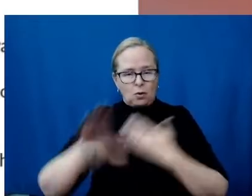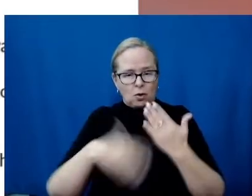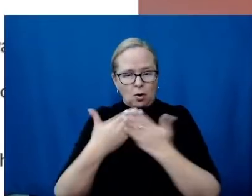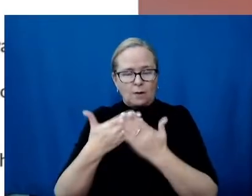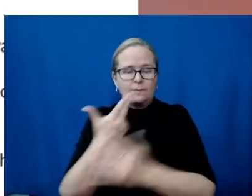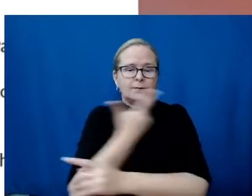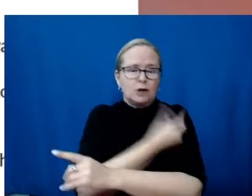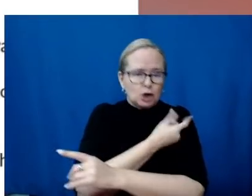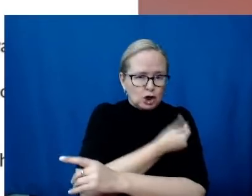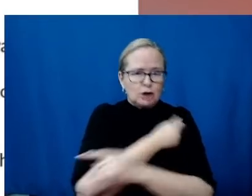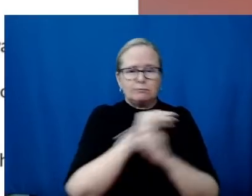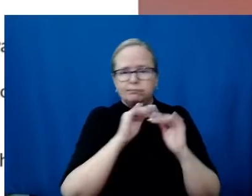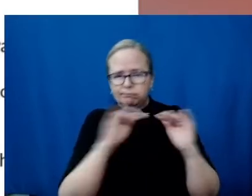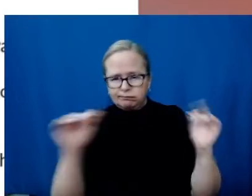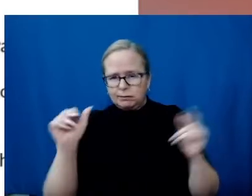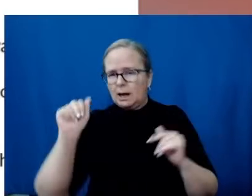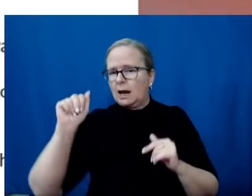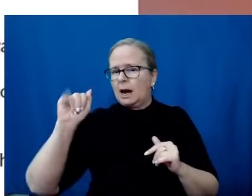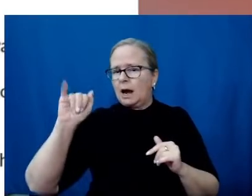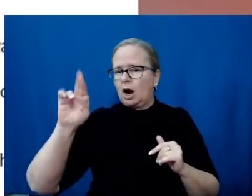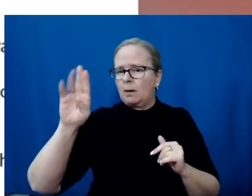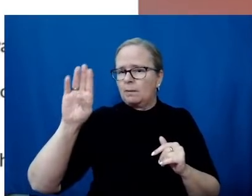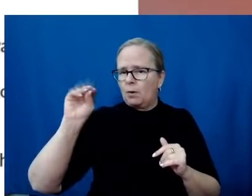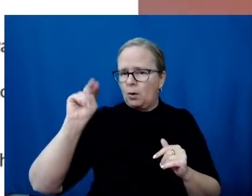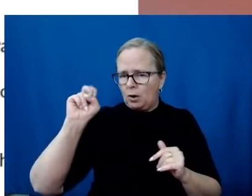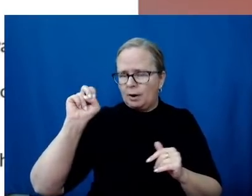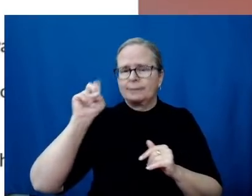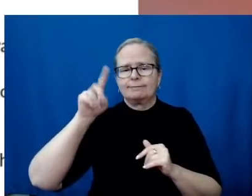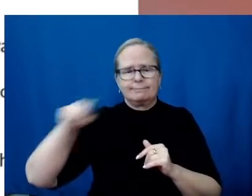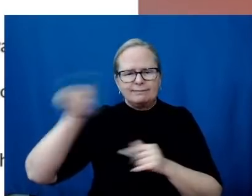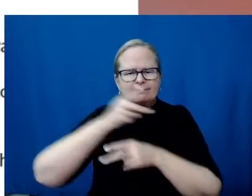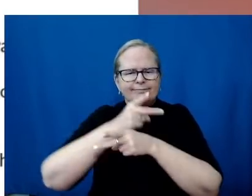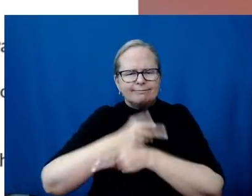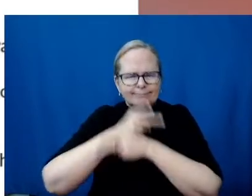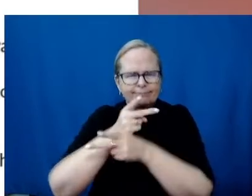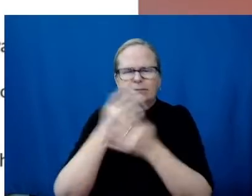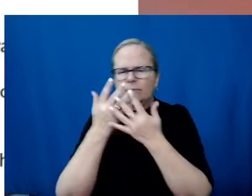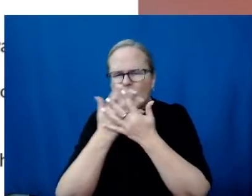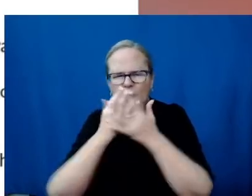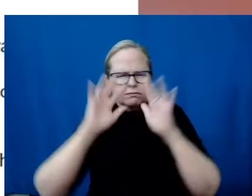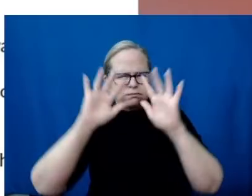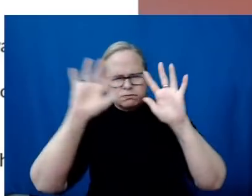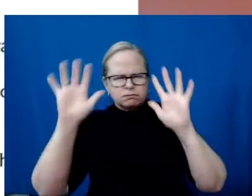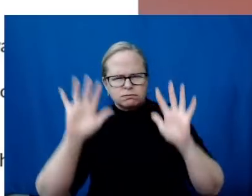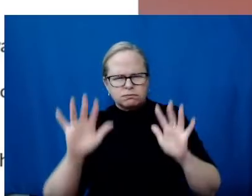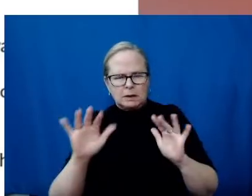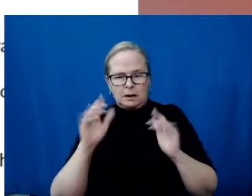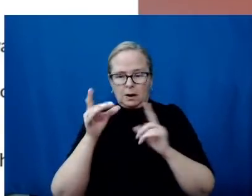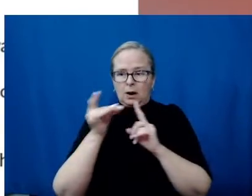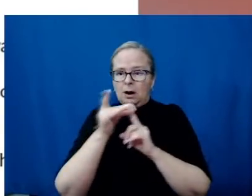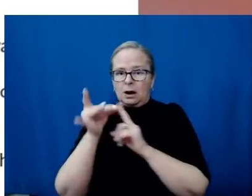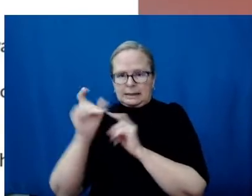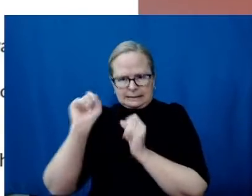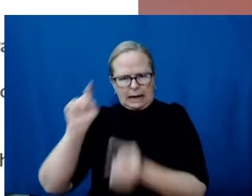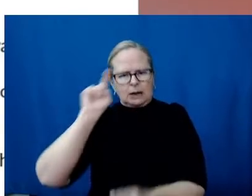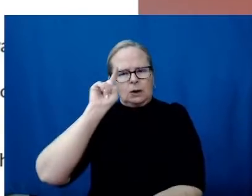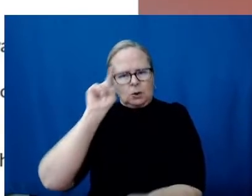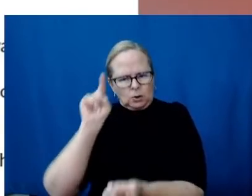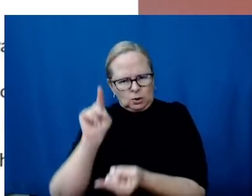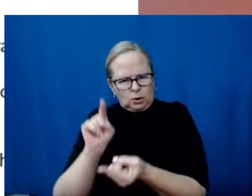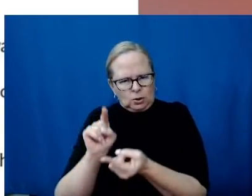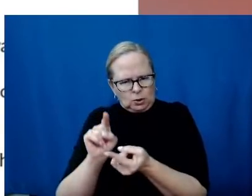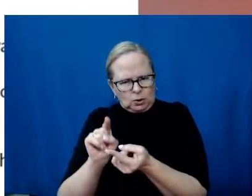airborne precautions, we can stop the transmission. So we can drive cases down to stop all community transmission, to get cases to zero. And